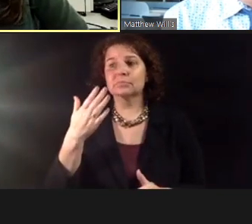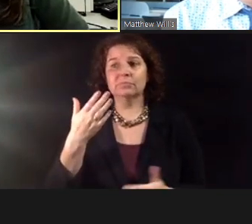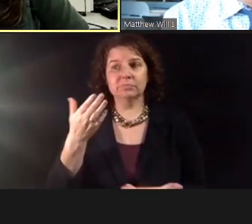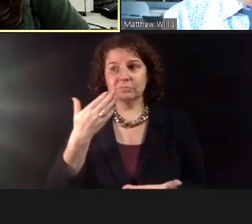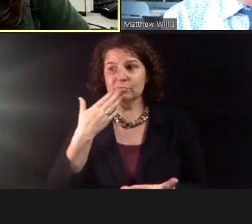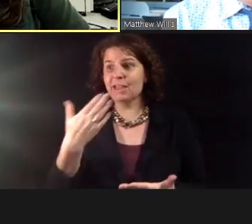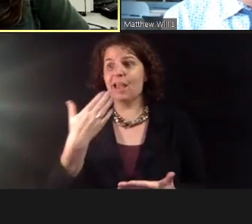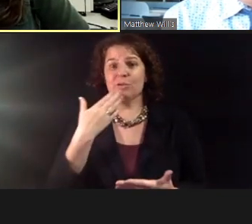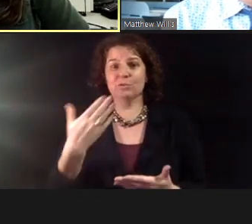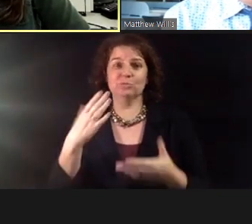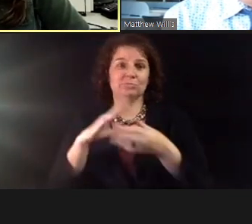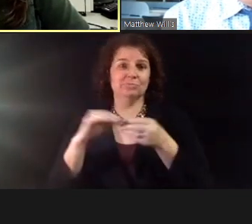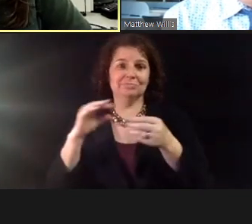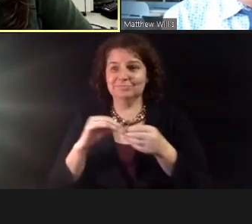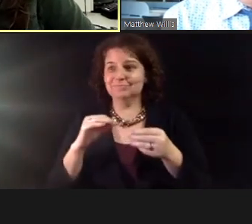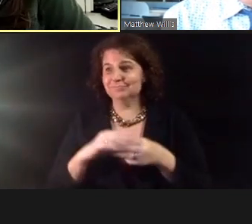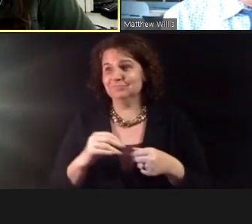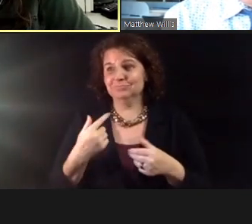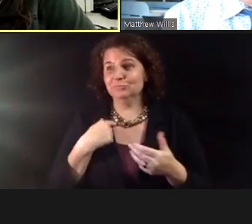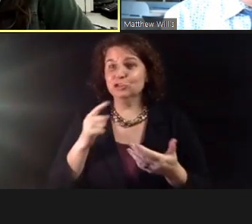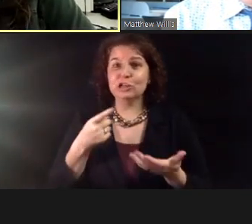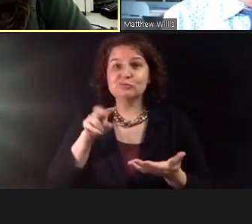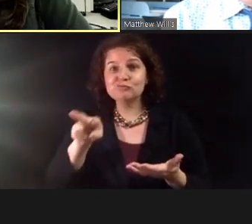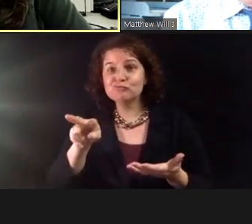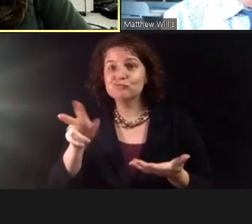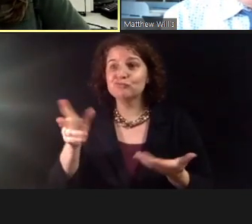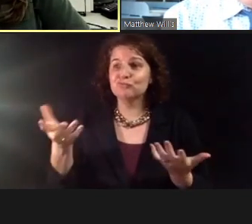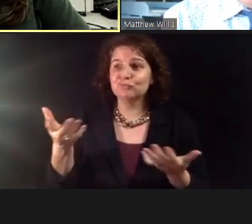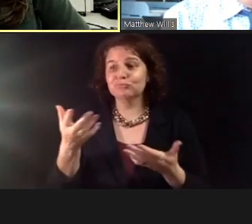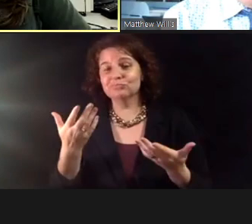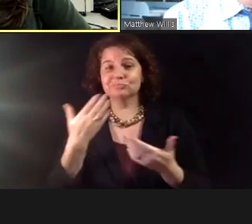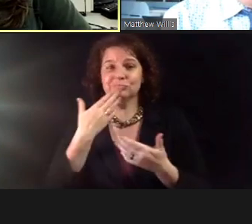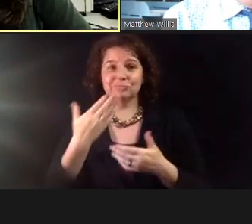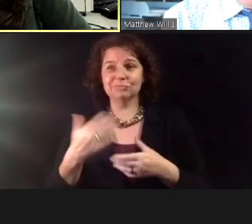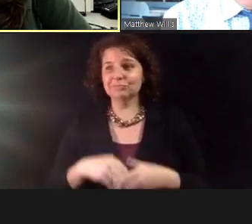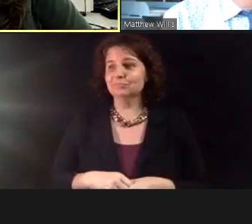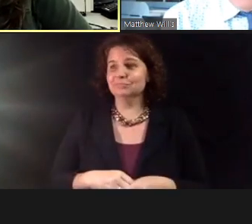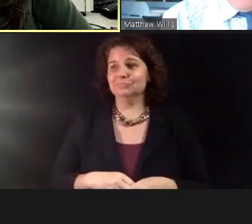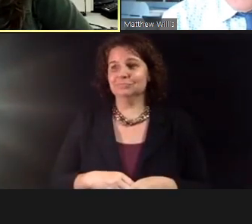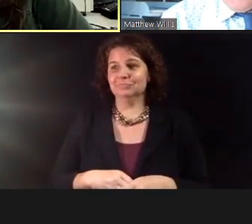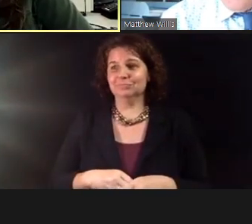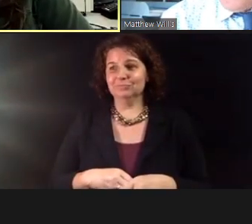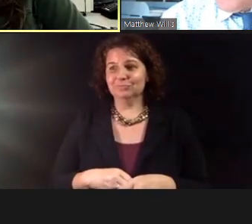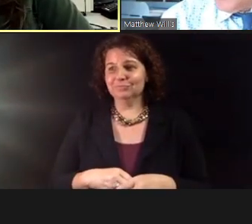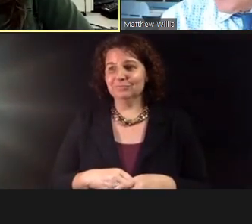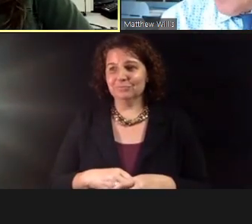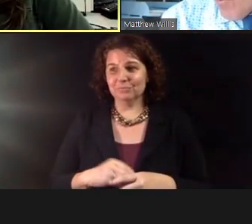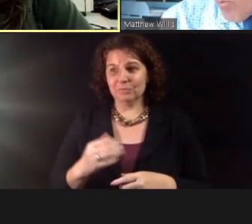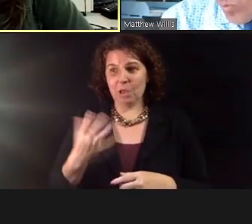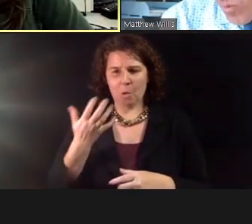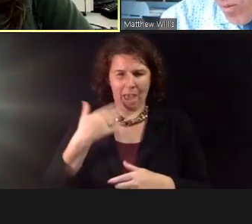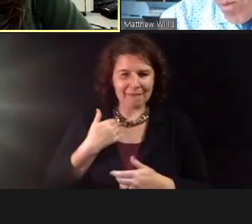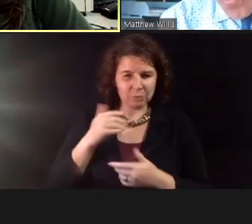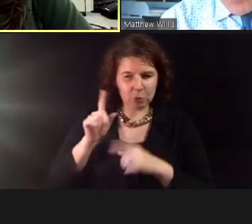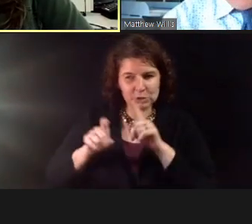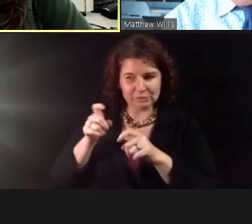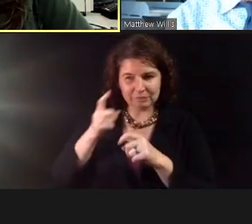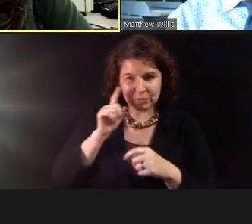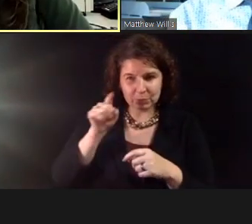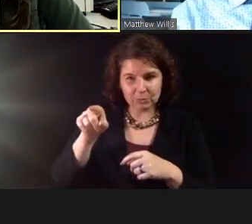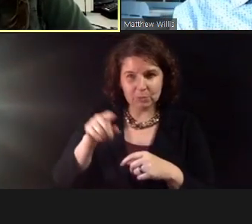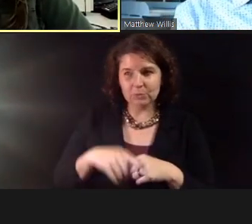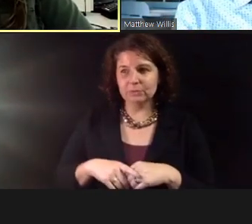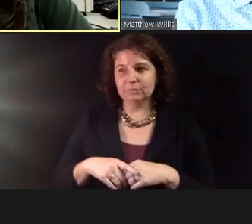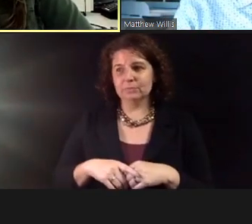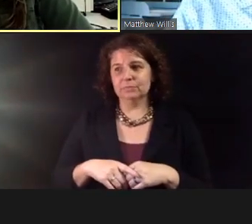great discussion between Dr. Willis and myself. And so I want to ask you a few questions as well, especially as